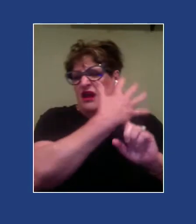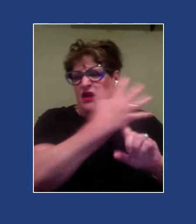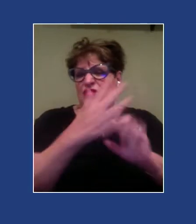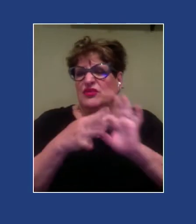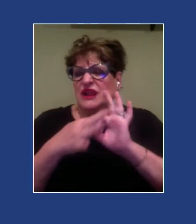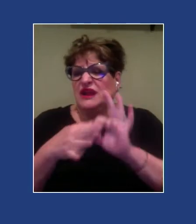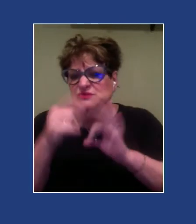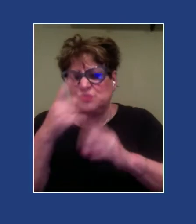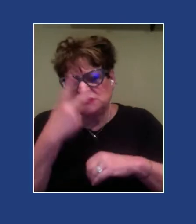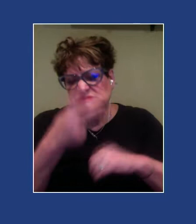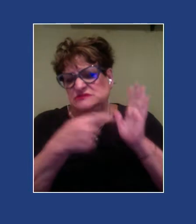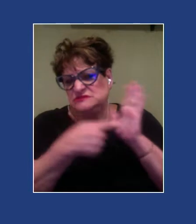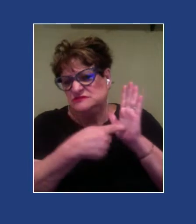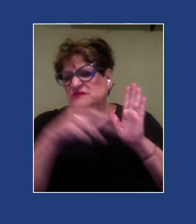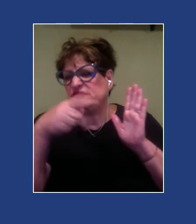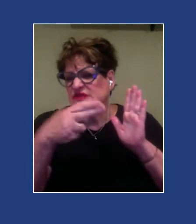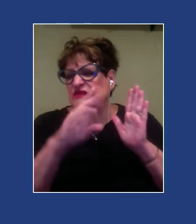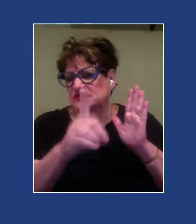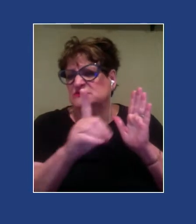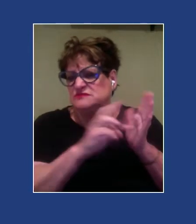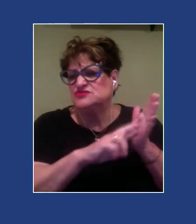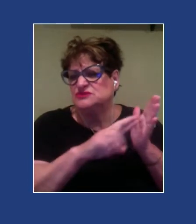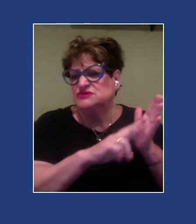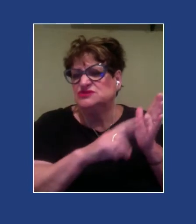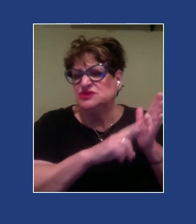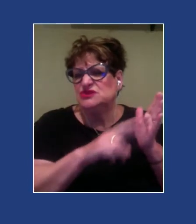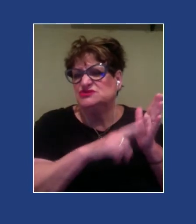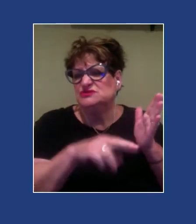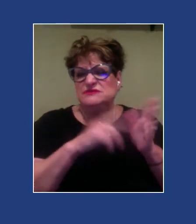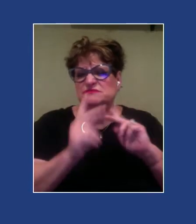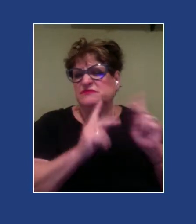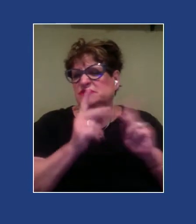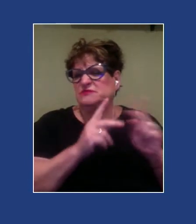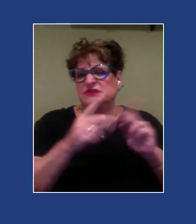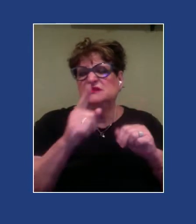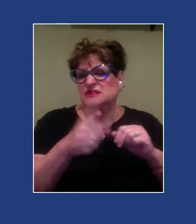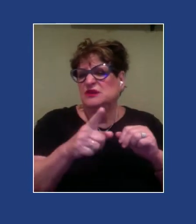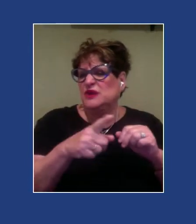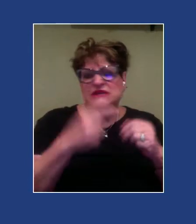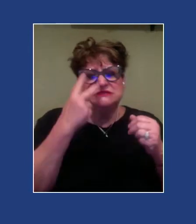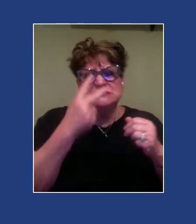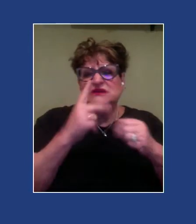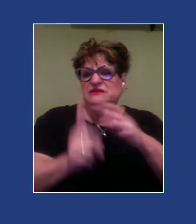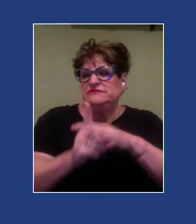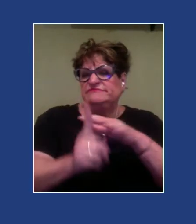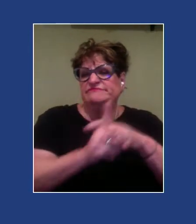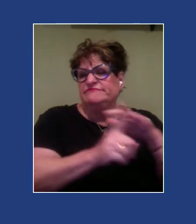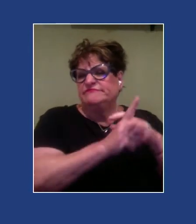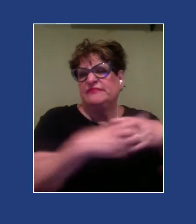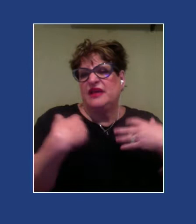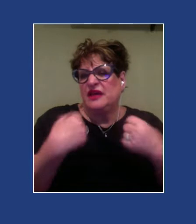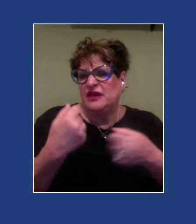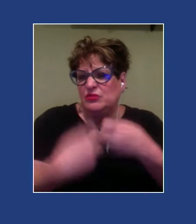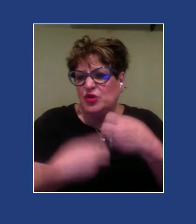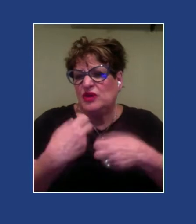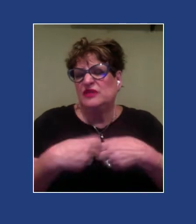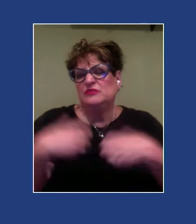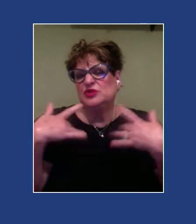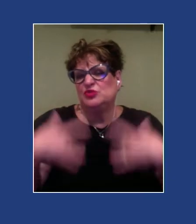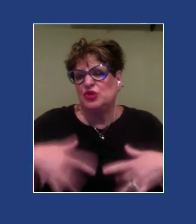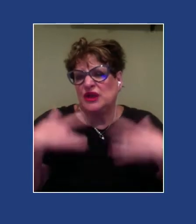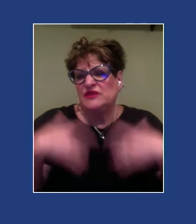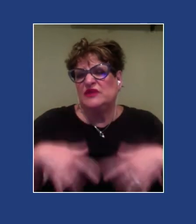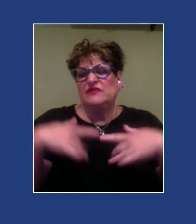in the literature among transgender and gender diverse people, which is a higher prevalence of various behavioral health problems, depressive disorders,